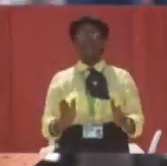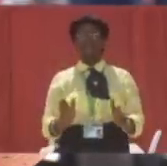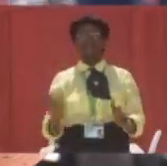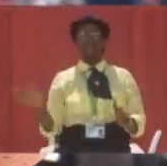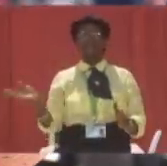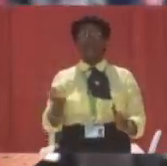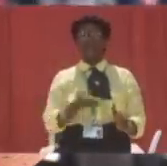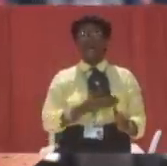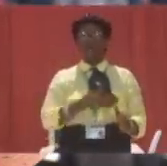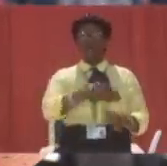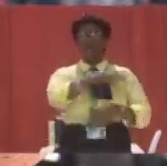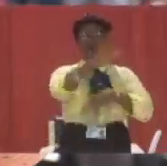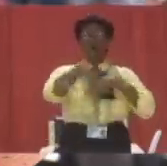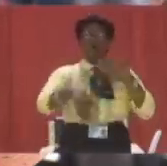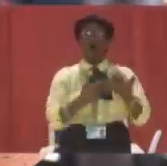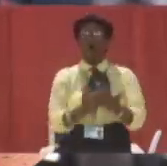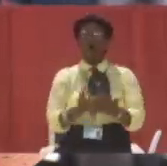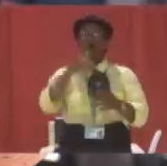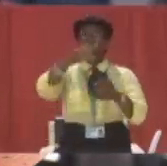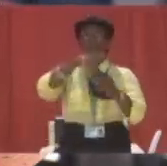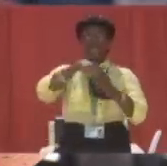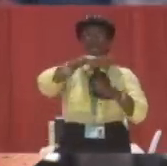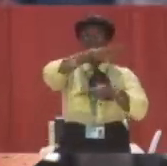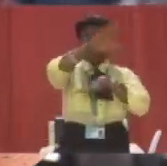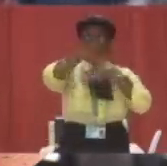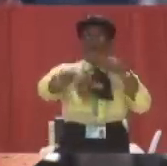our all in all.